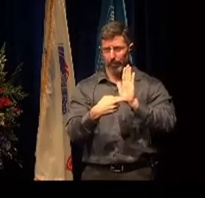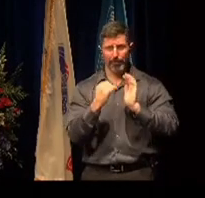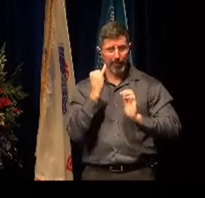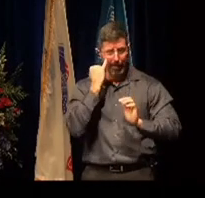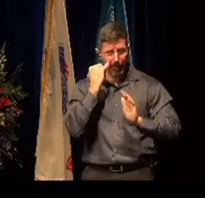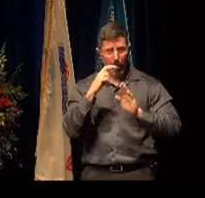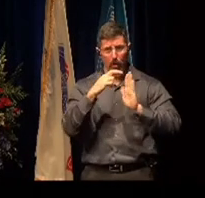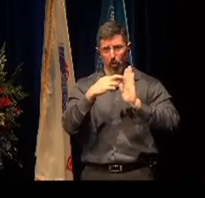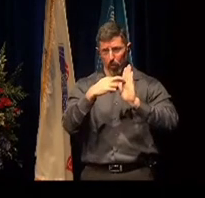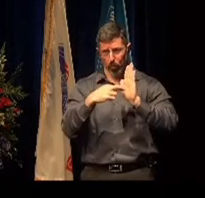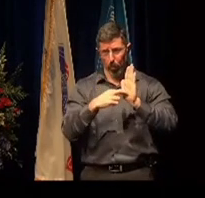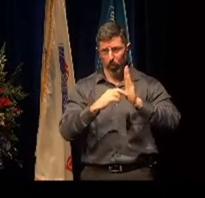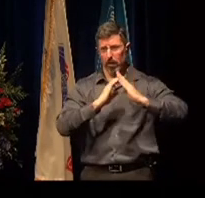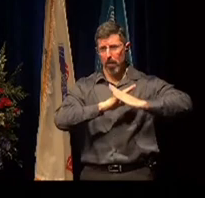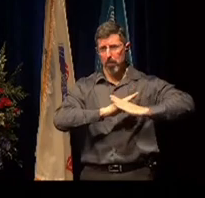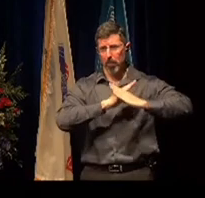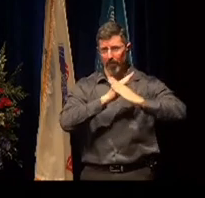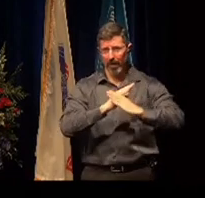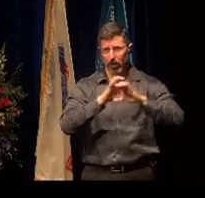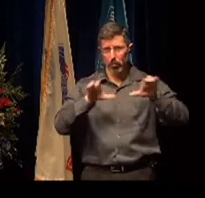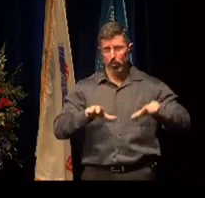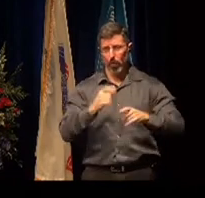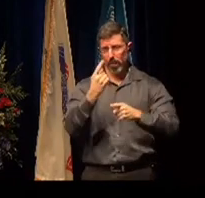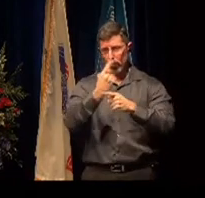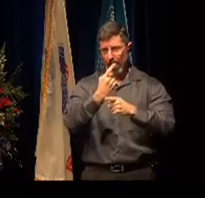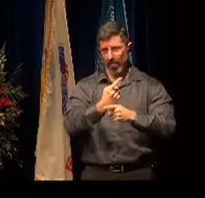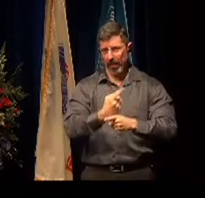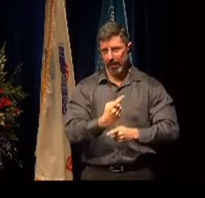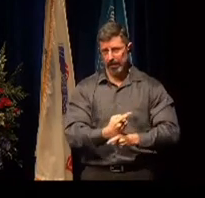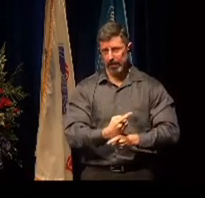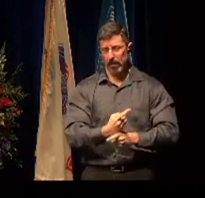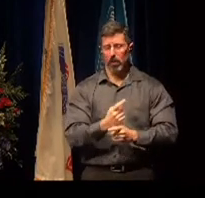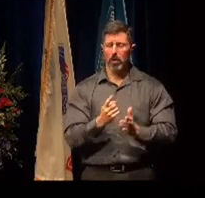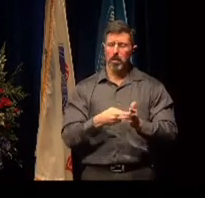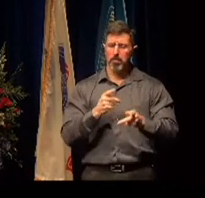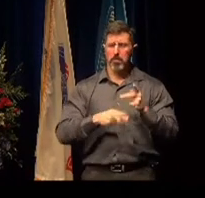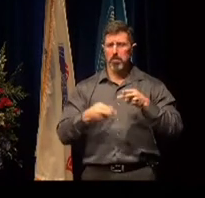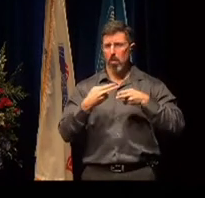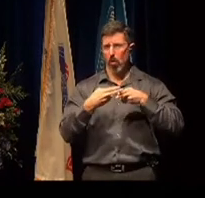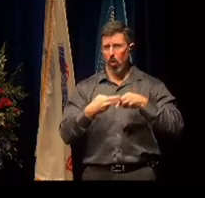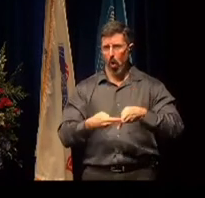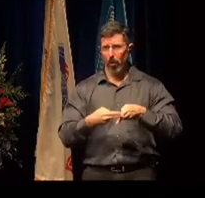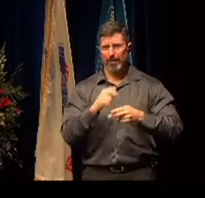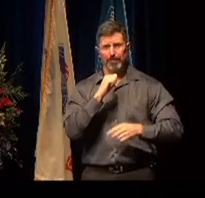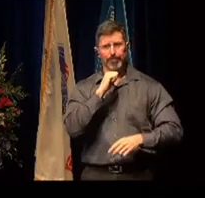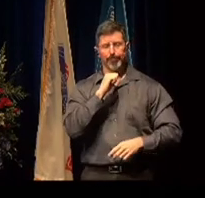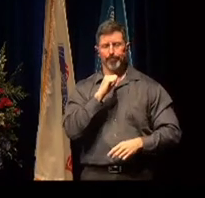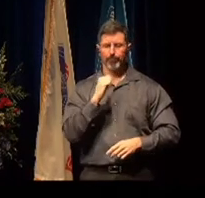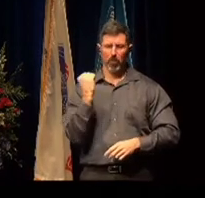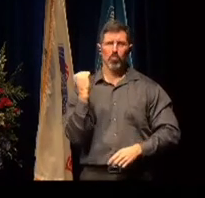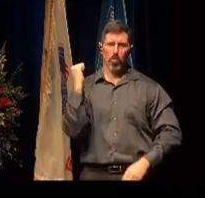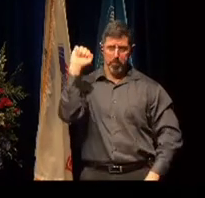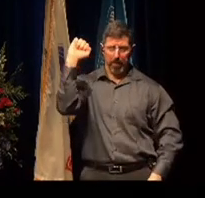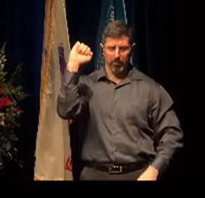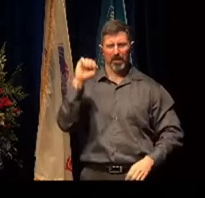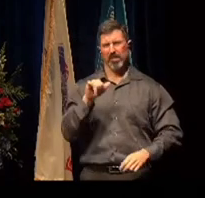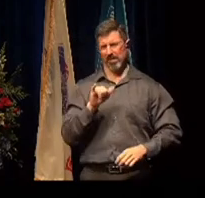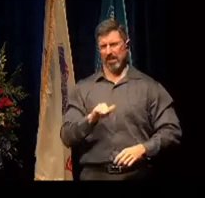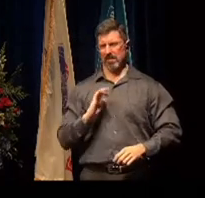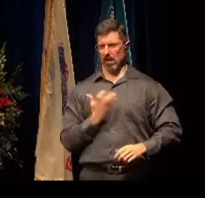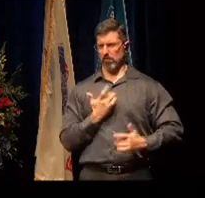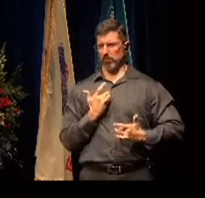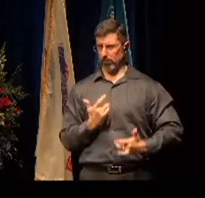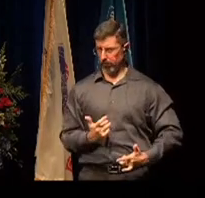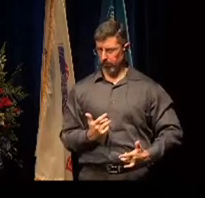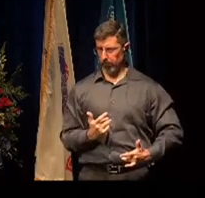right, which again can be perceived as being nonconformist or bucking authority. But that's our tribe, the kind of guys